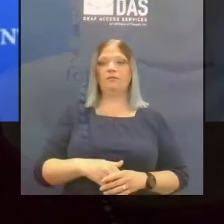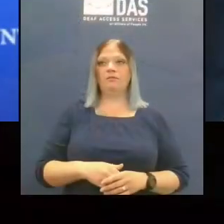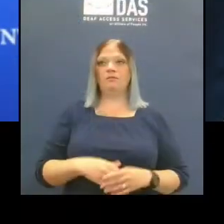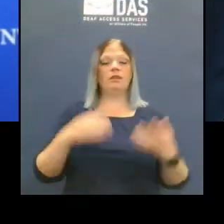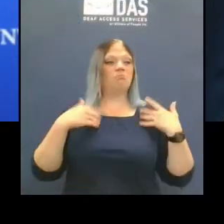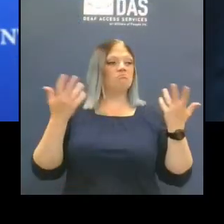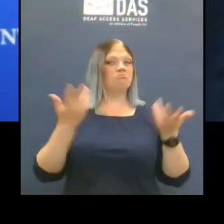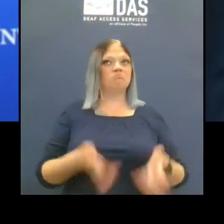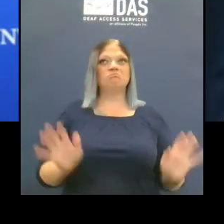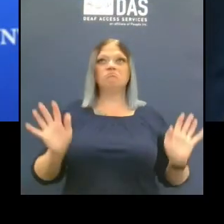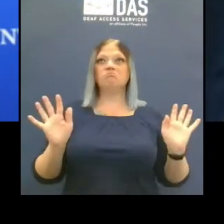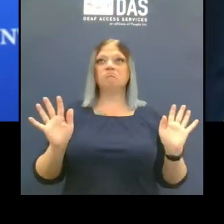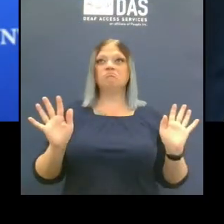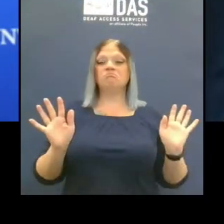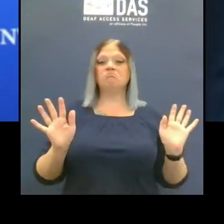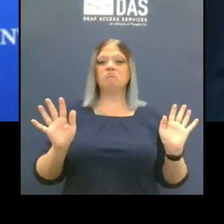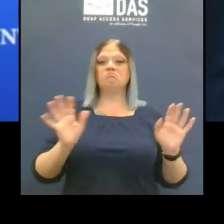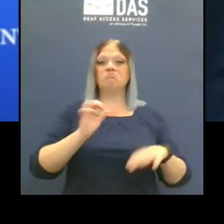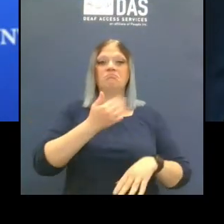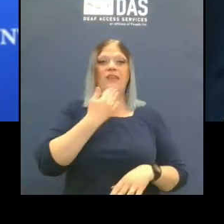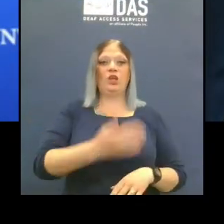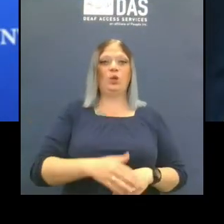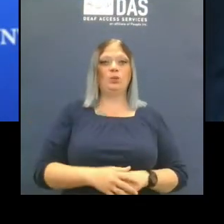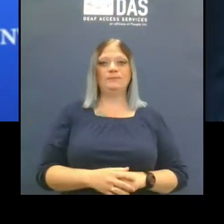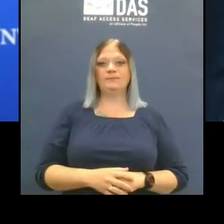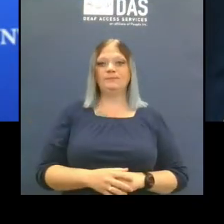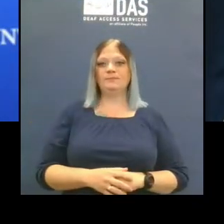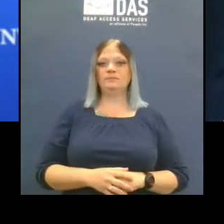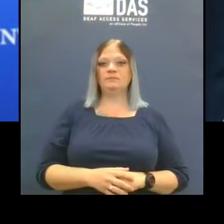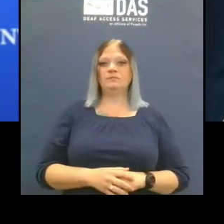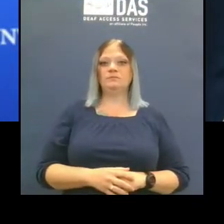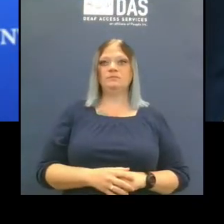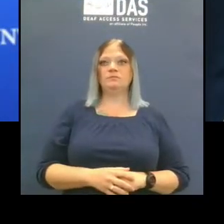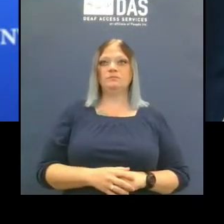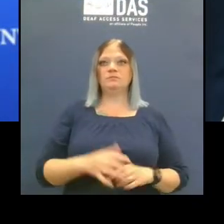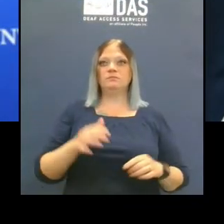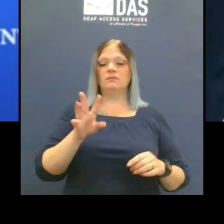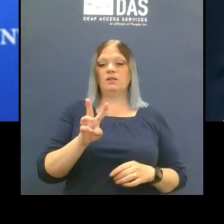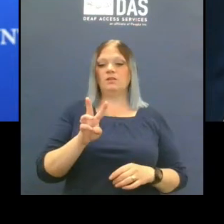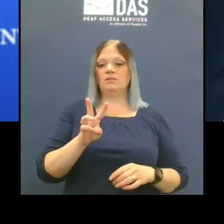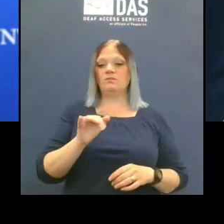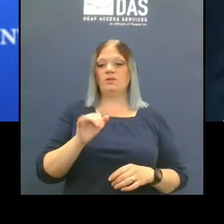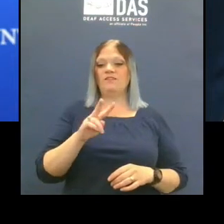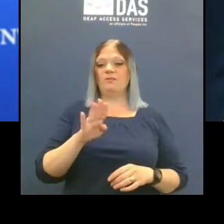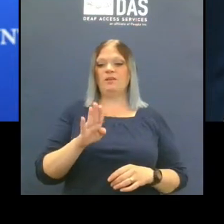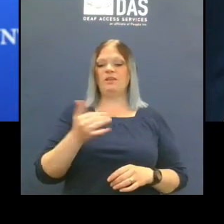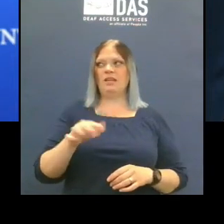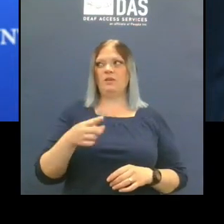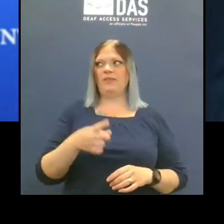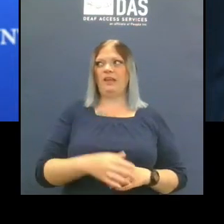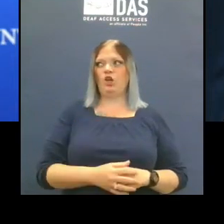I'm all set, Dr. Burstein. Thank you. Thanks. Did anybody from WIVB get on?